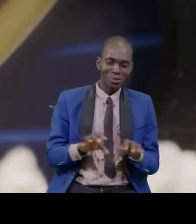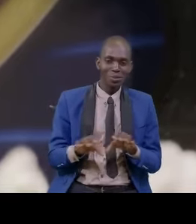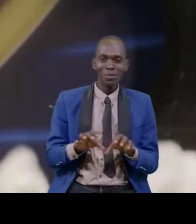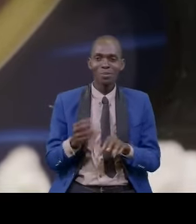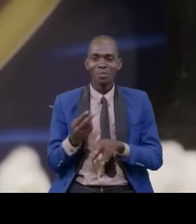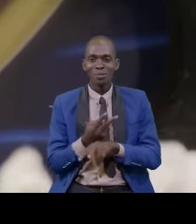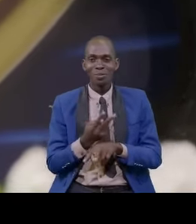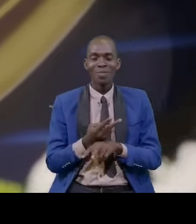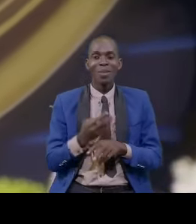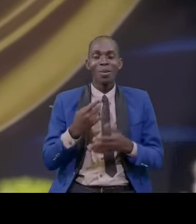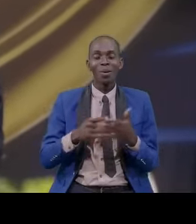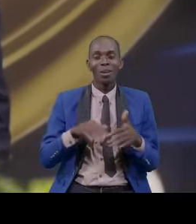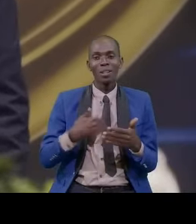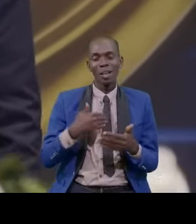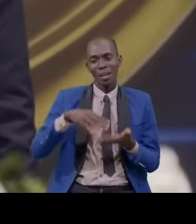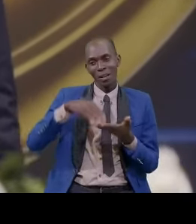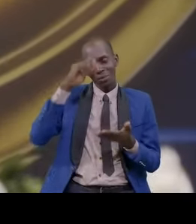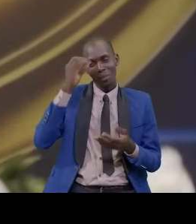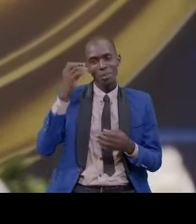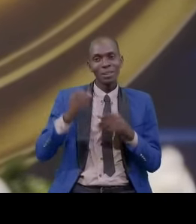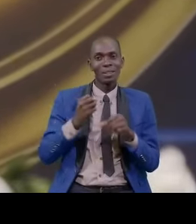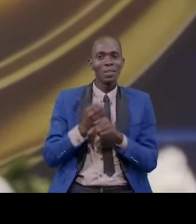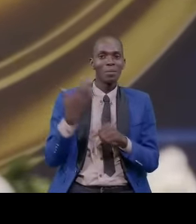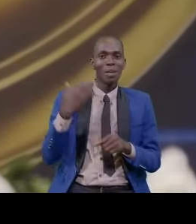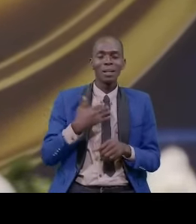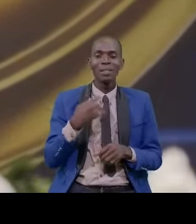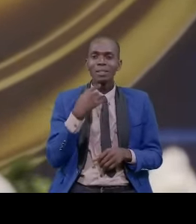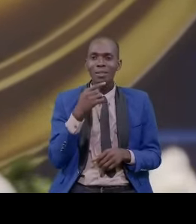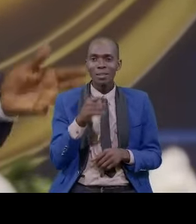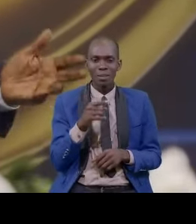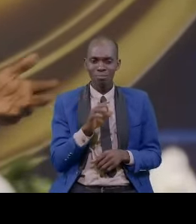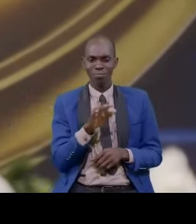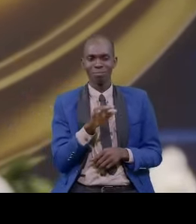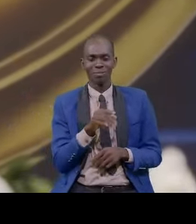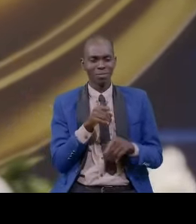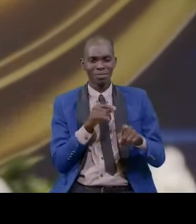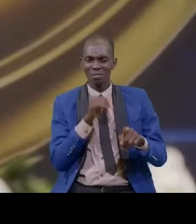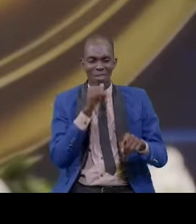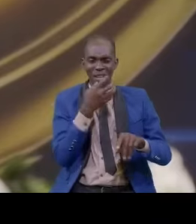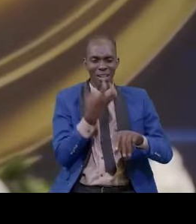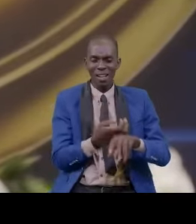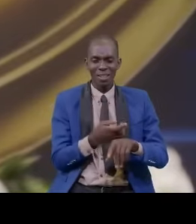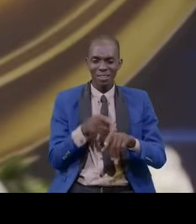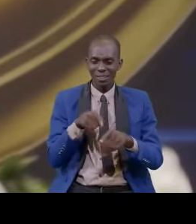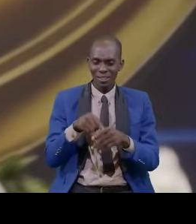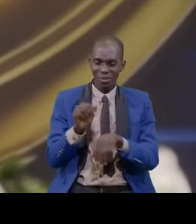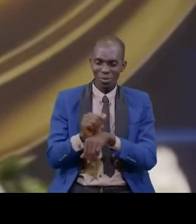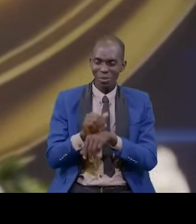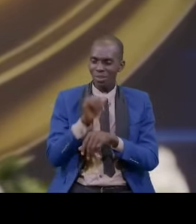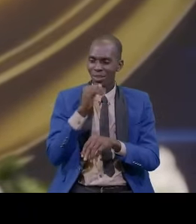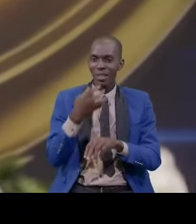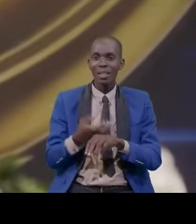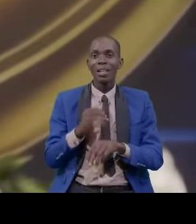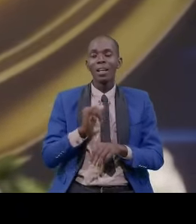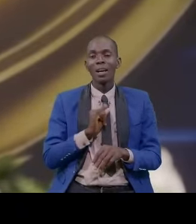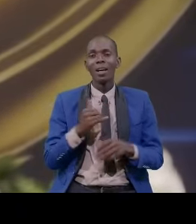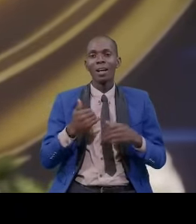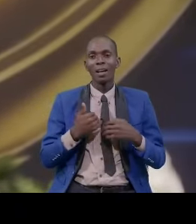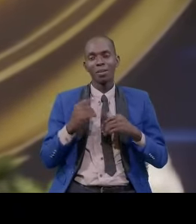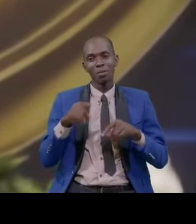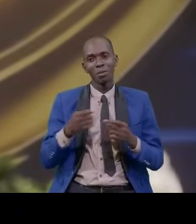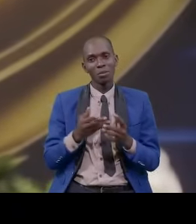all these decades. To go to them and say, this one is not difficult, that one is not difficult, I've gone through it. If